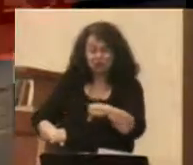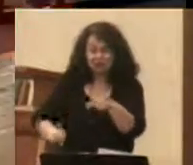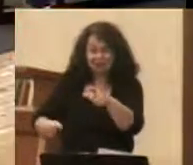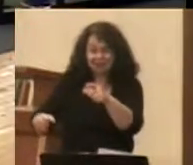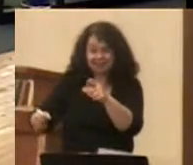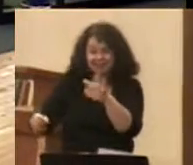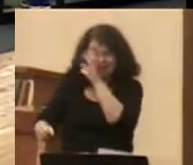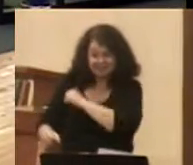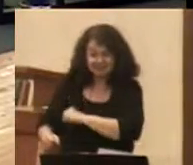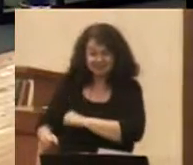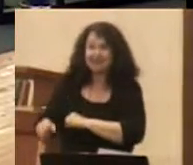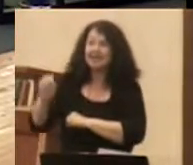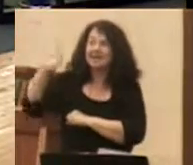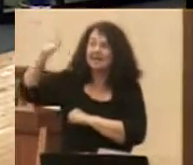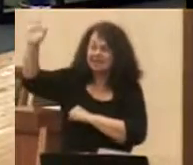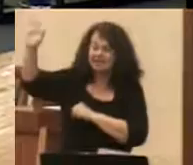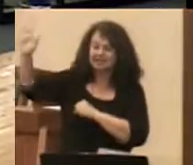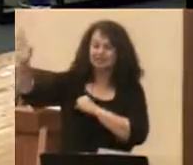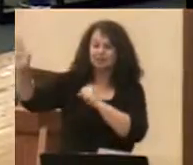superpowers might be?